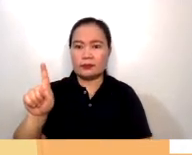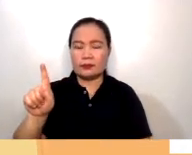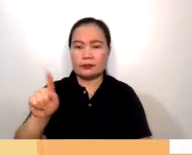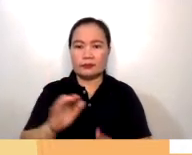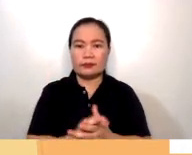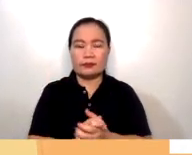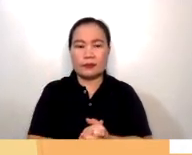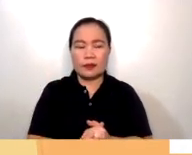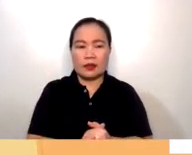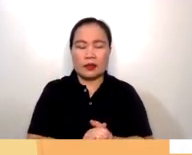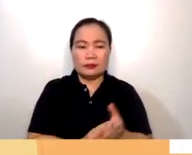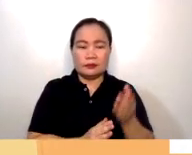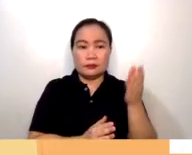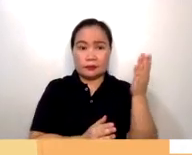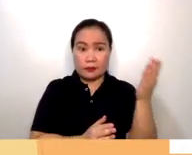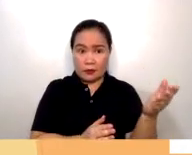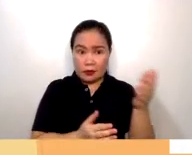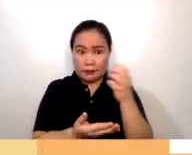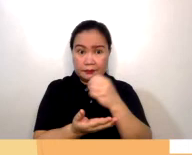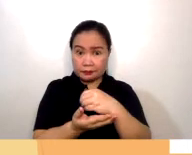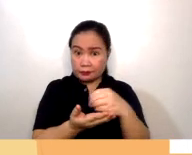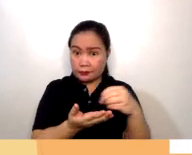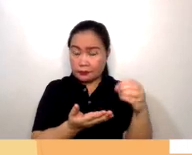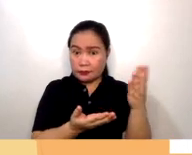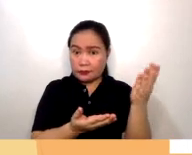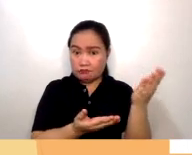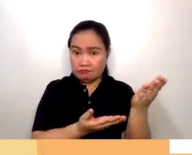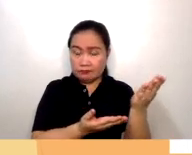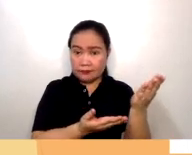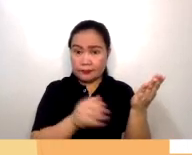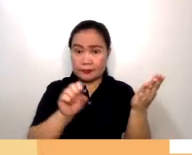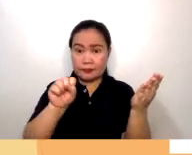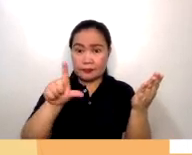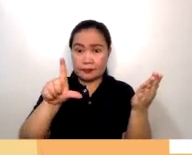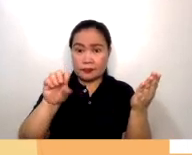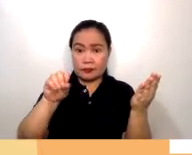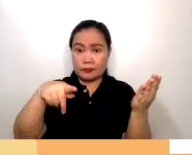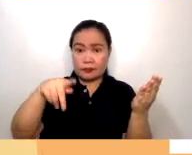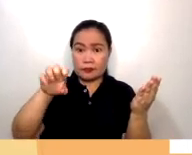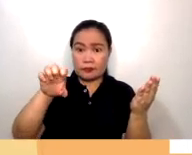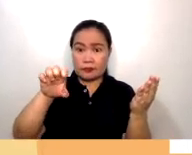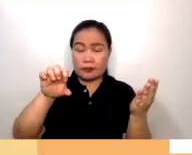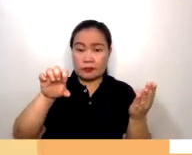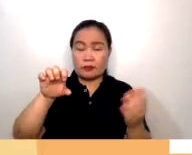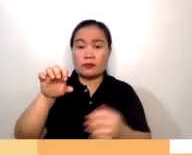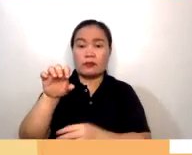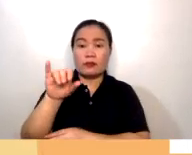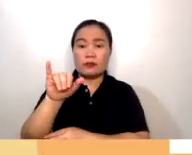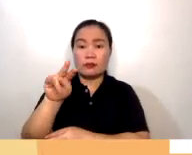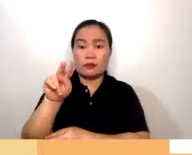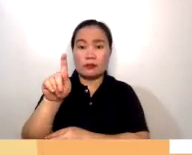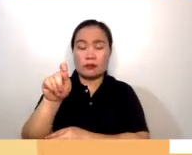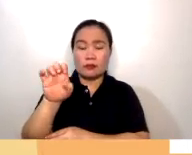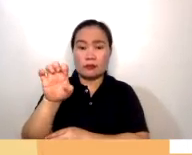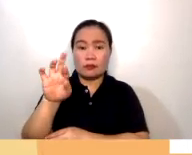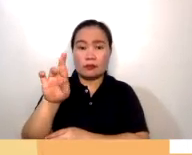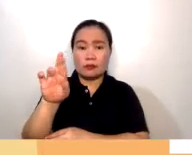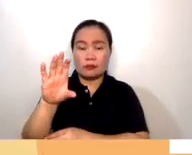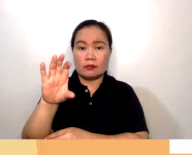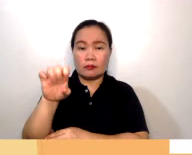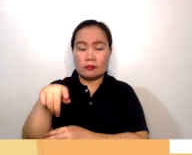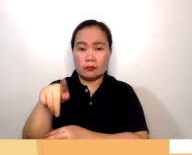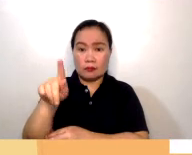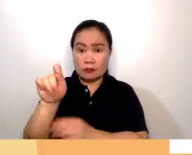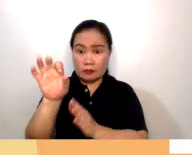minus 1. So, this is also written in slope-intercept form. So, gagawin din